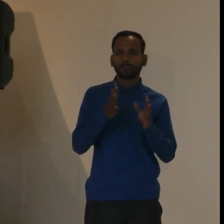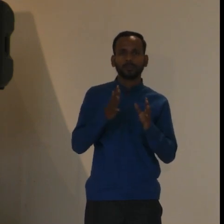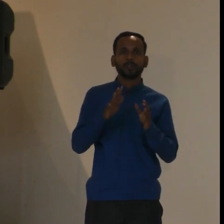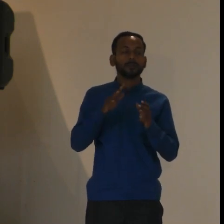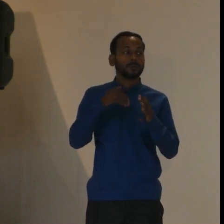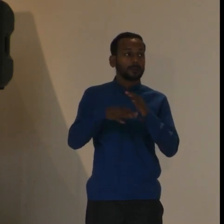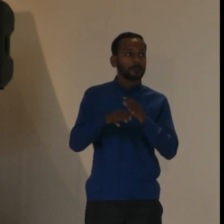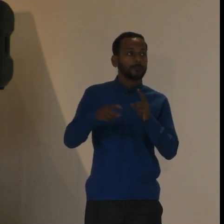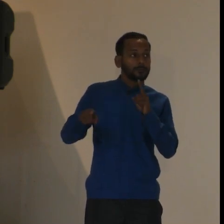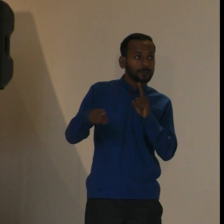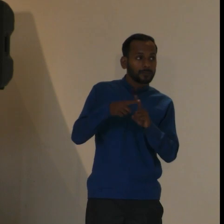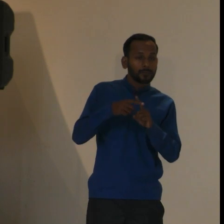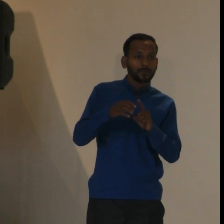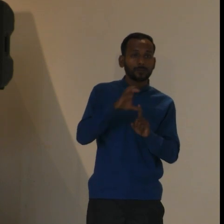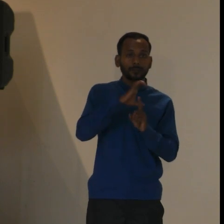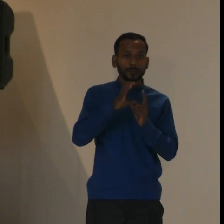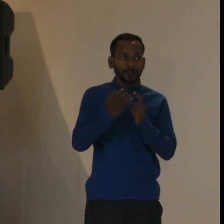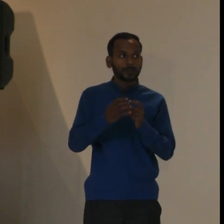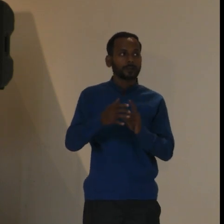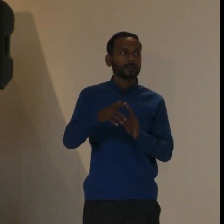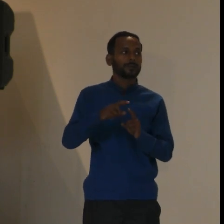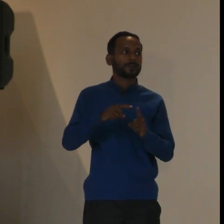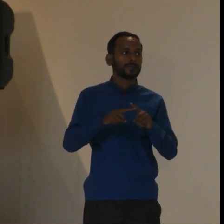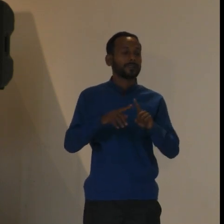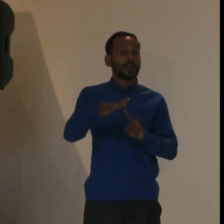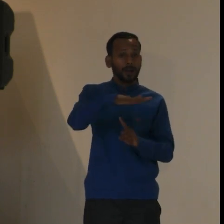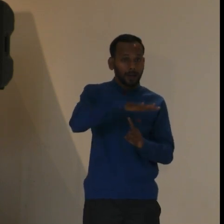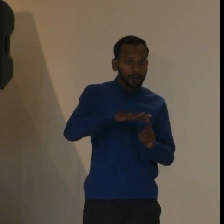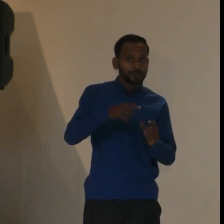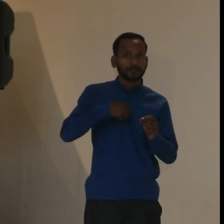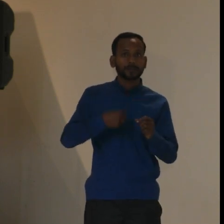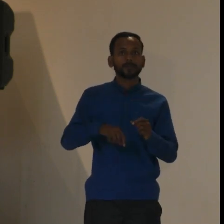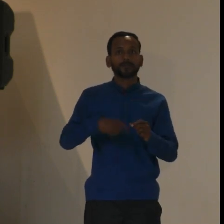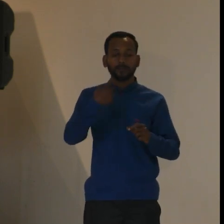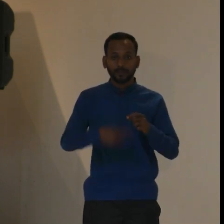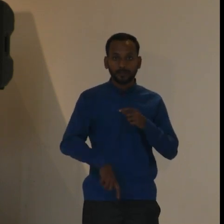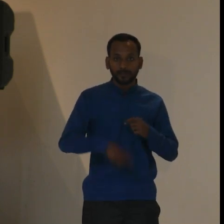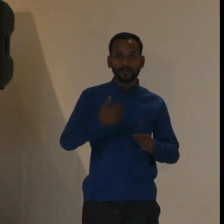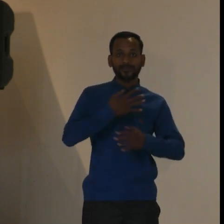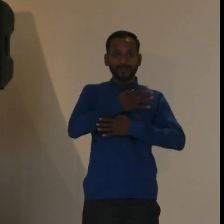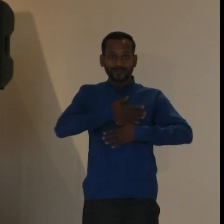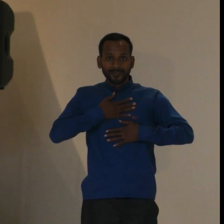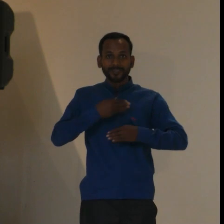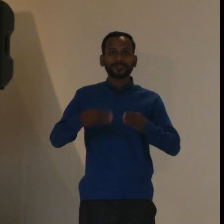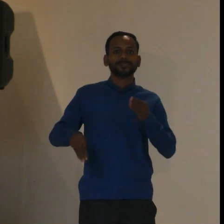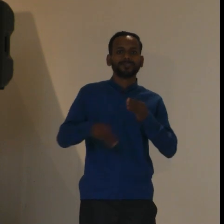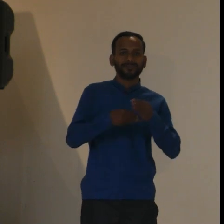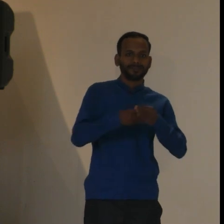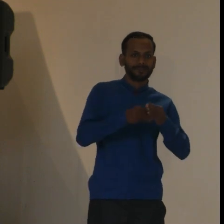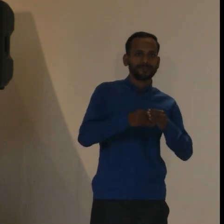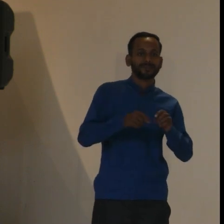museum. It's about having the cultural capital to imagine museums as part of my entertainment. Excellently said. When I travel to a